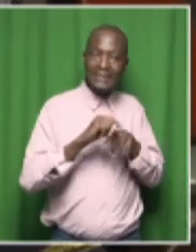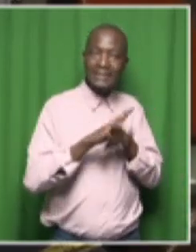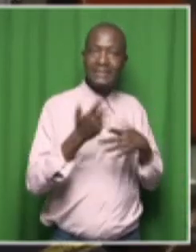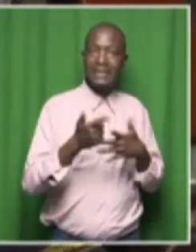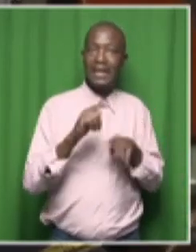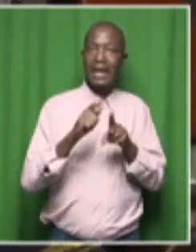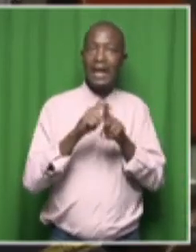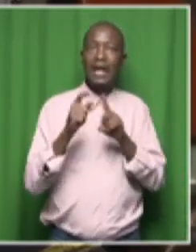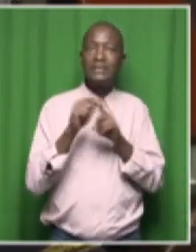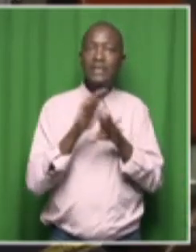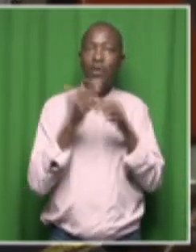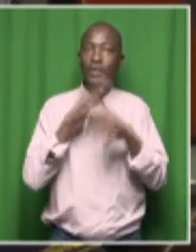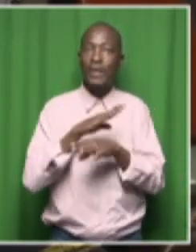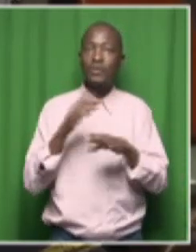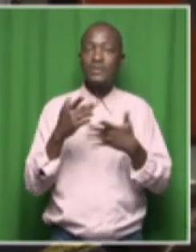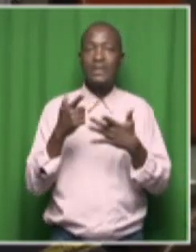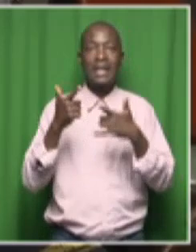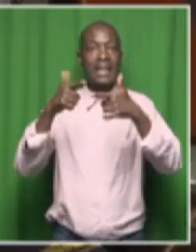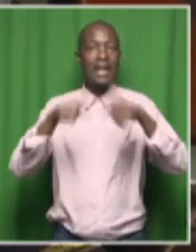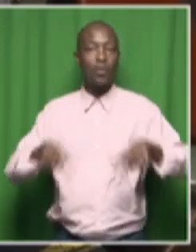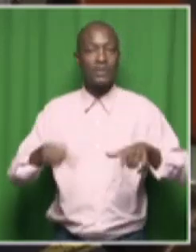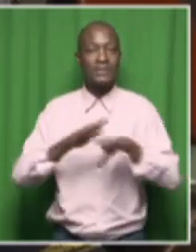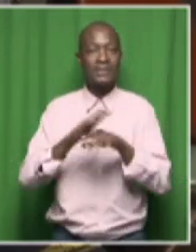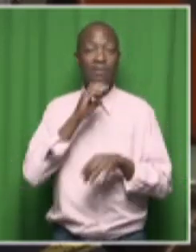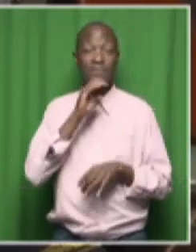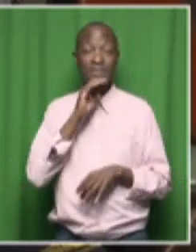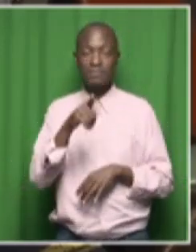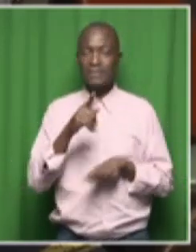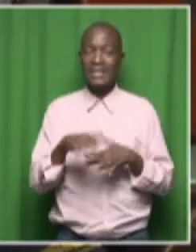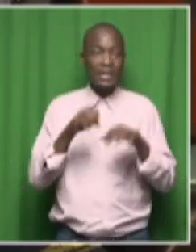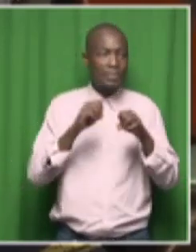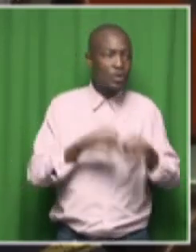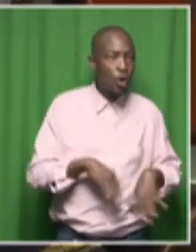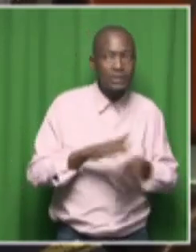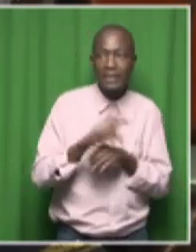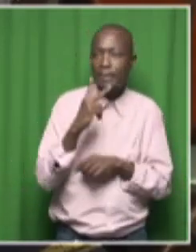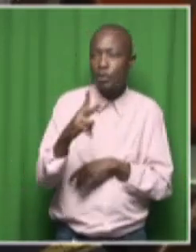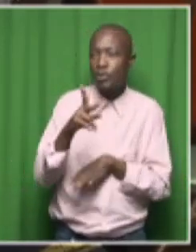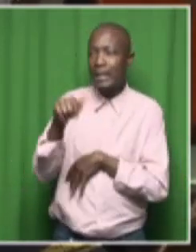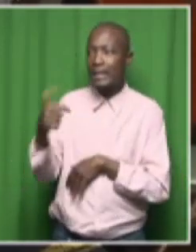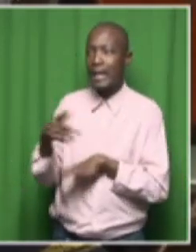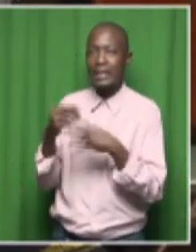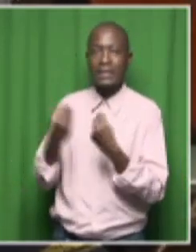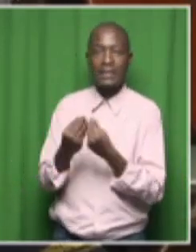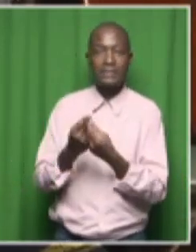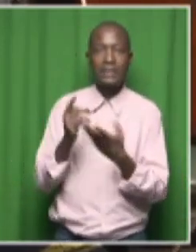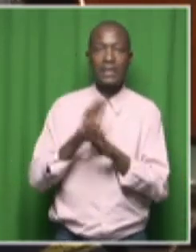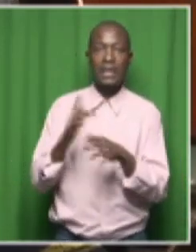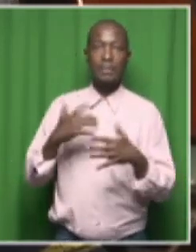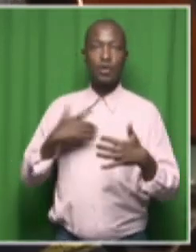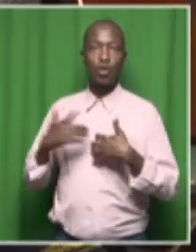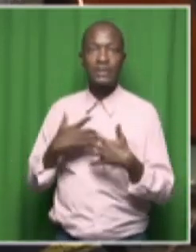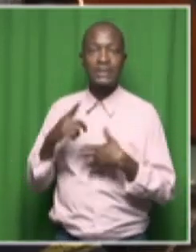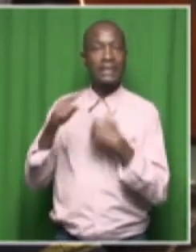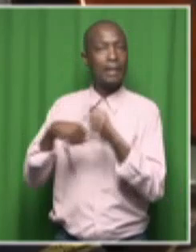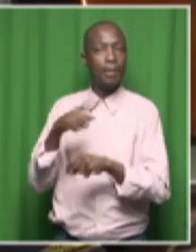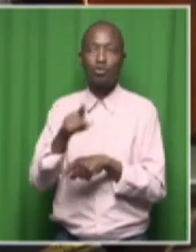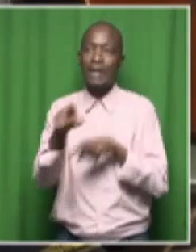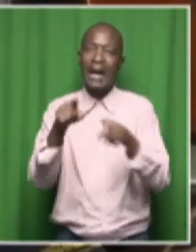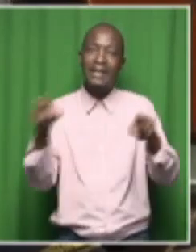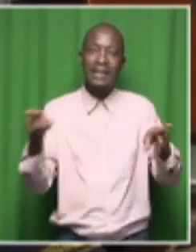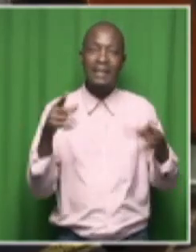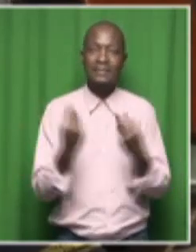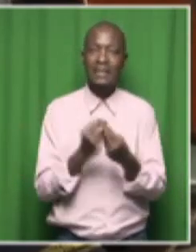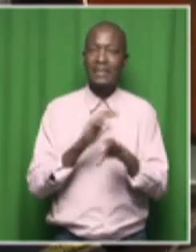So now it means that they will be lost, and they will be looking at other things, and they will be concerned also as to how they will